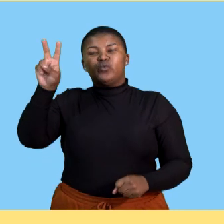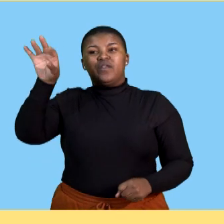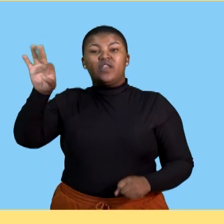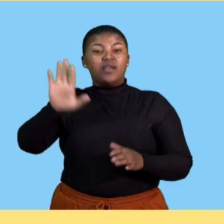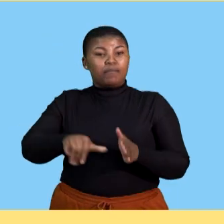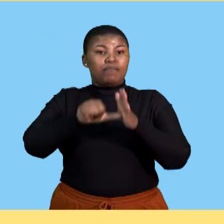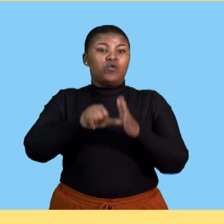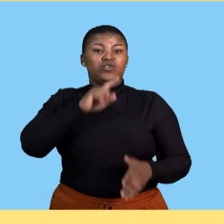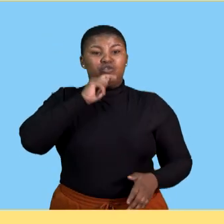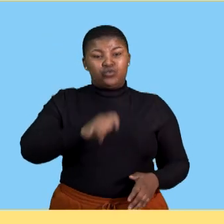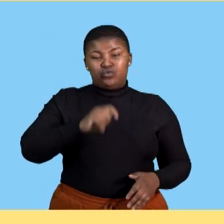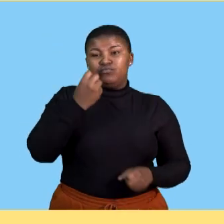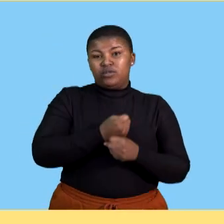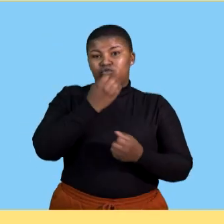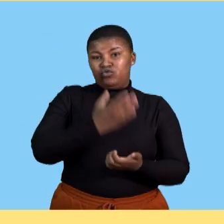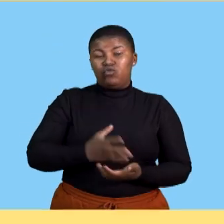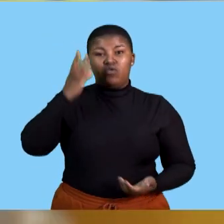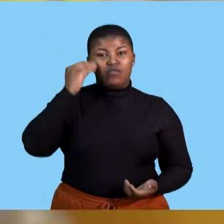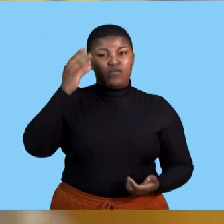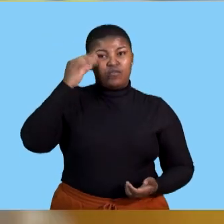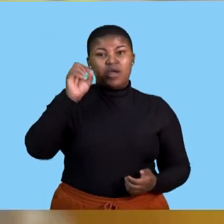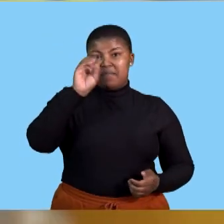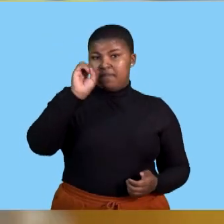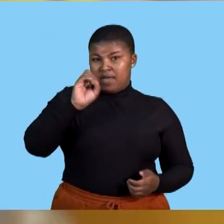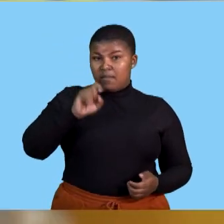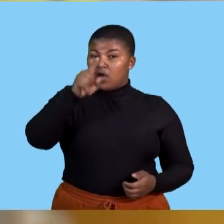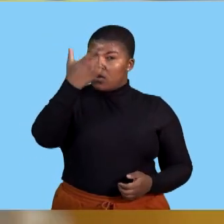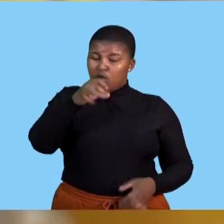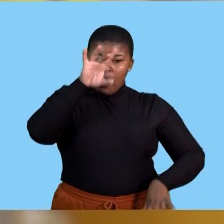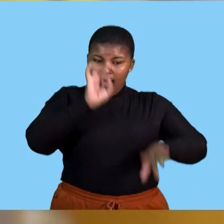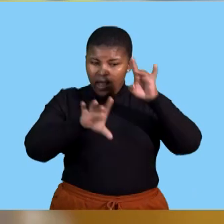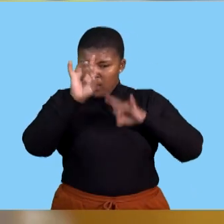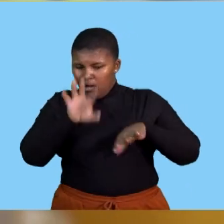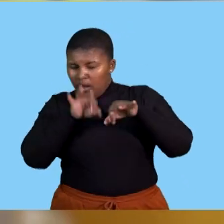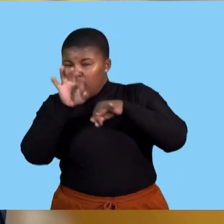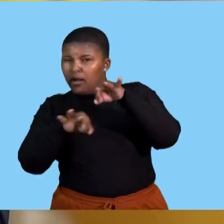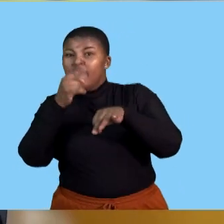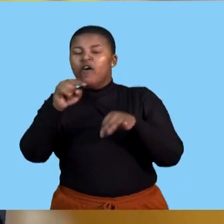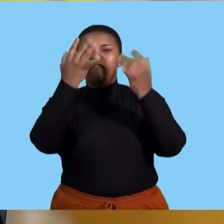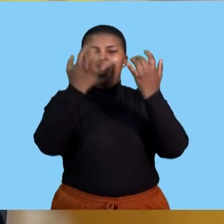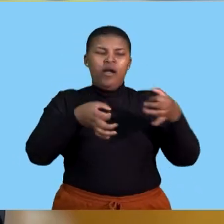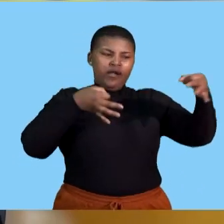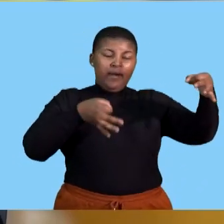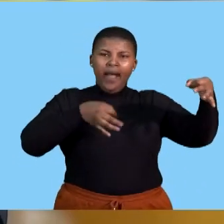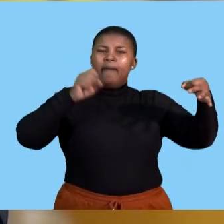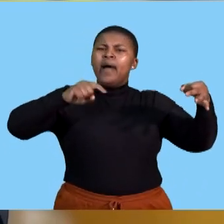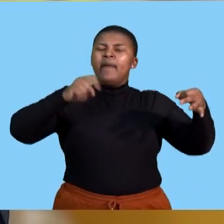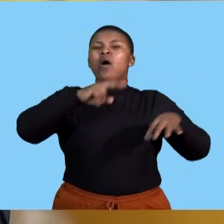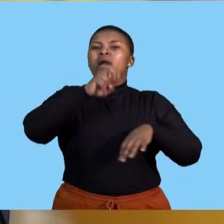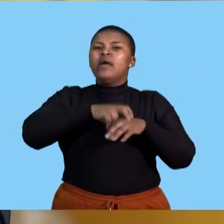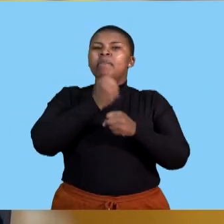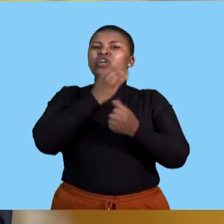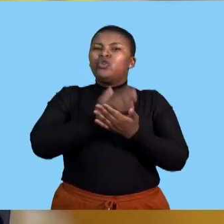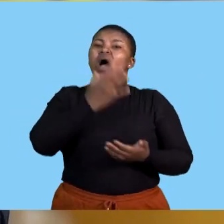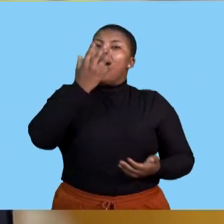2023. Very important, my dear learners, that when we do our analysis and interpretation of financial statements,